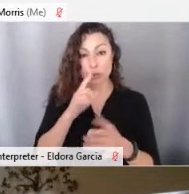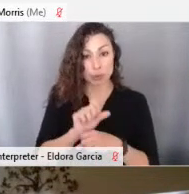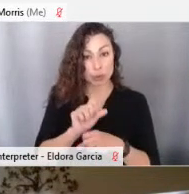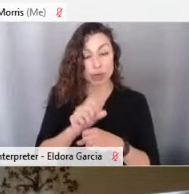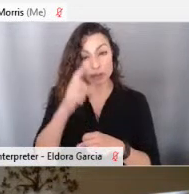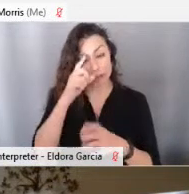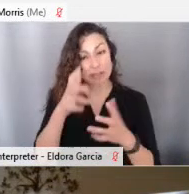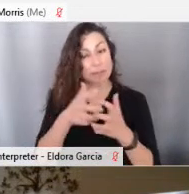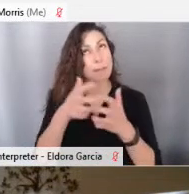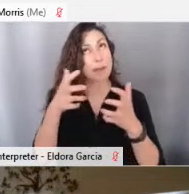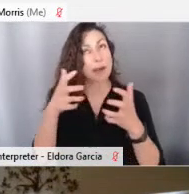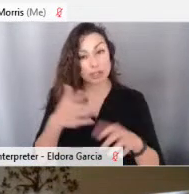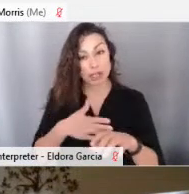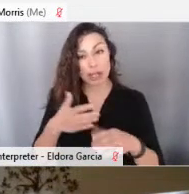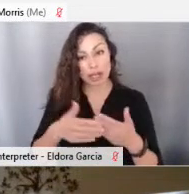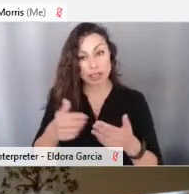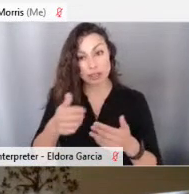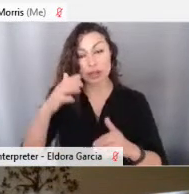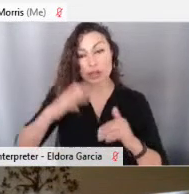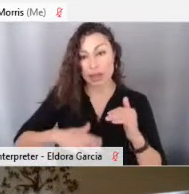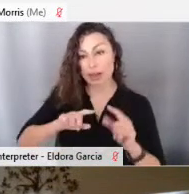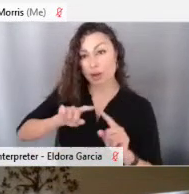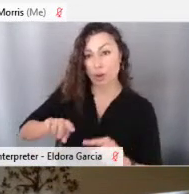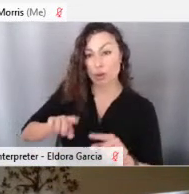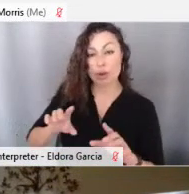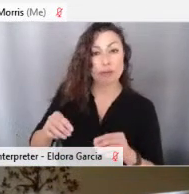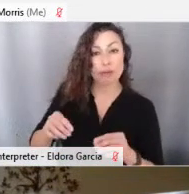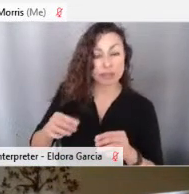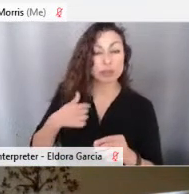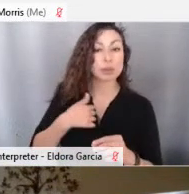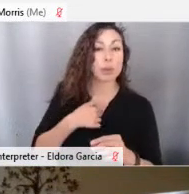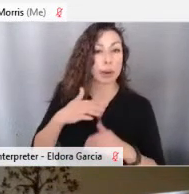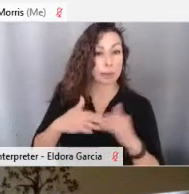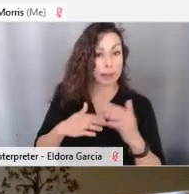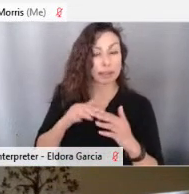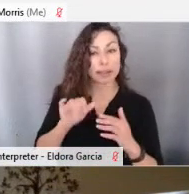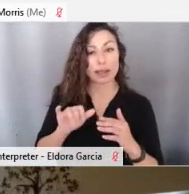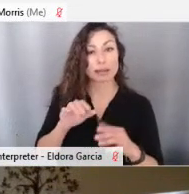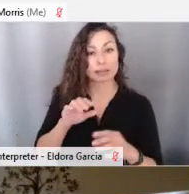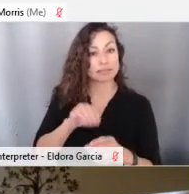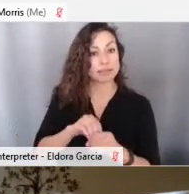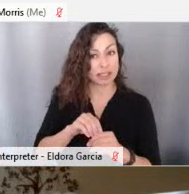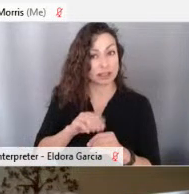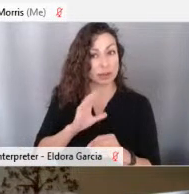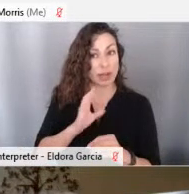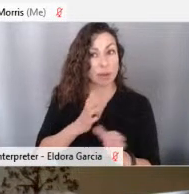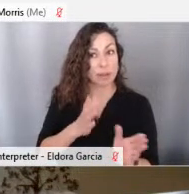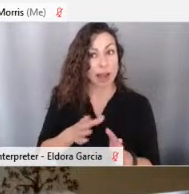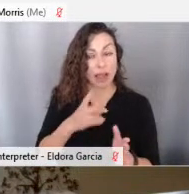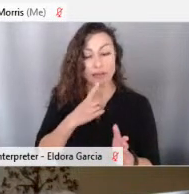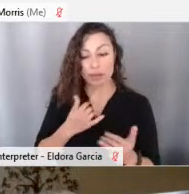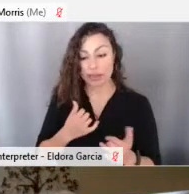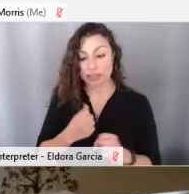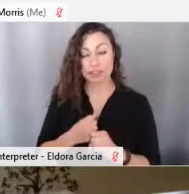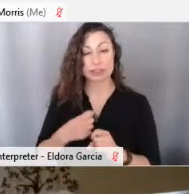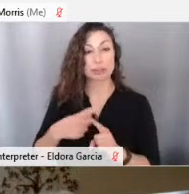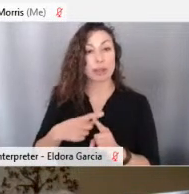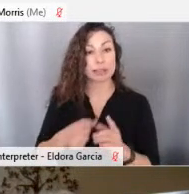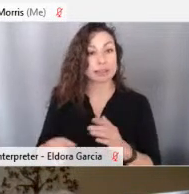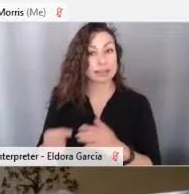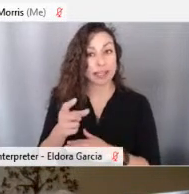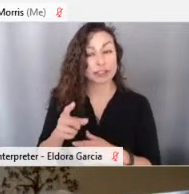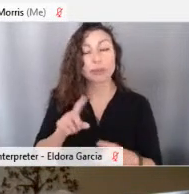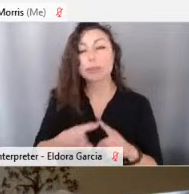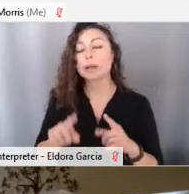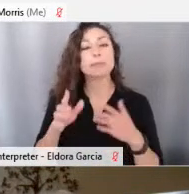much easier than it is to come to the office. And so we're building that into our plans for this year and next year. But